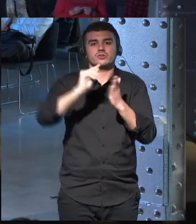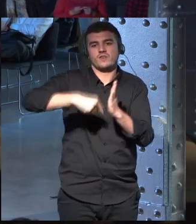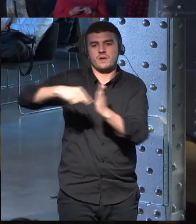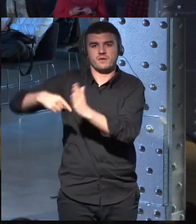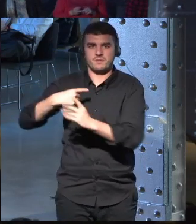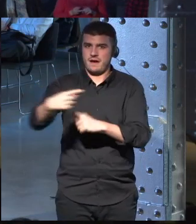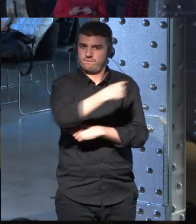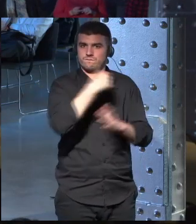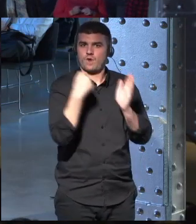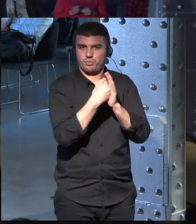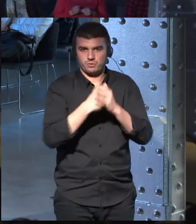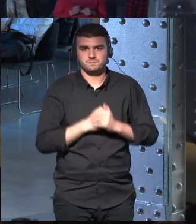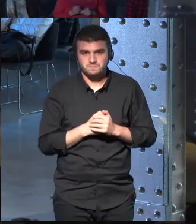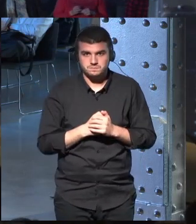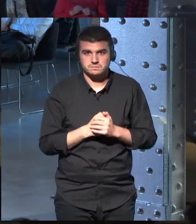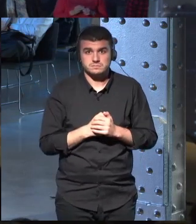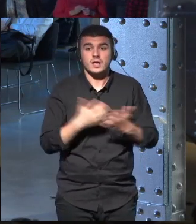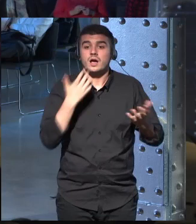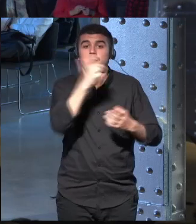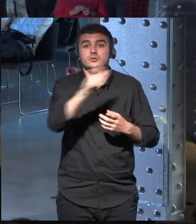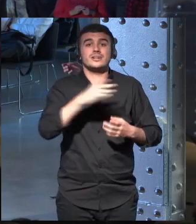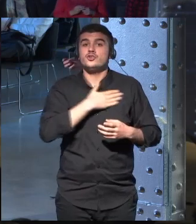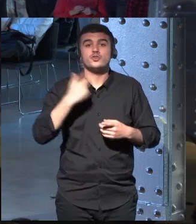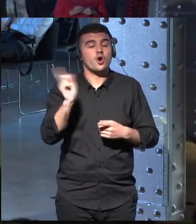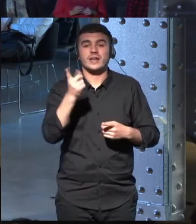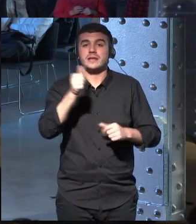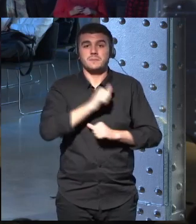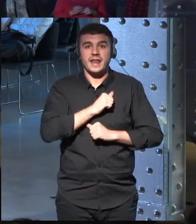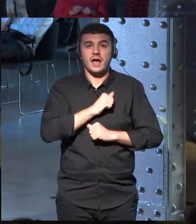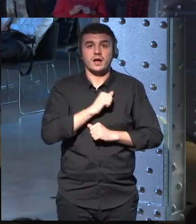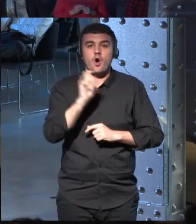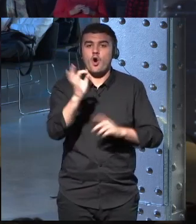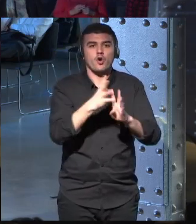Isabel and Maria Soledad, sorry, and we are going to